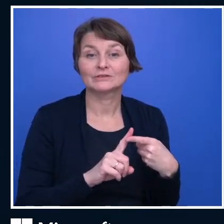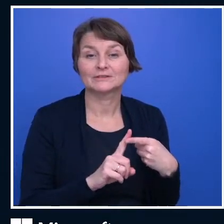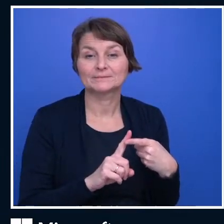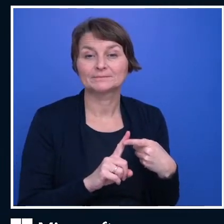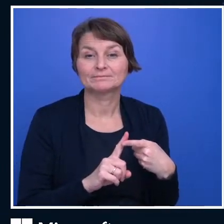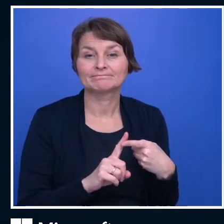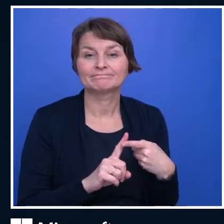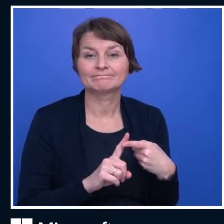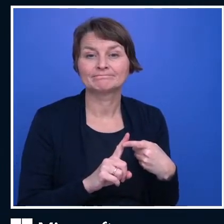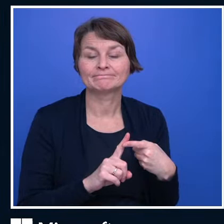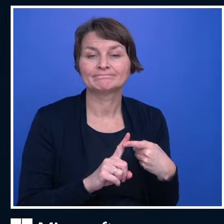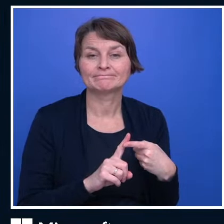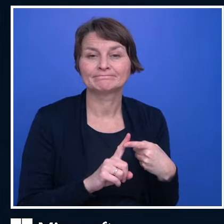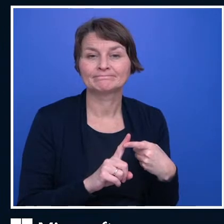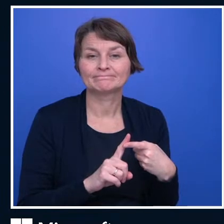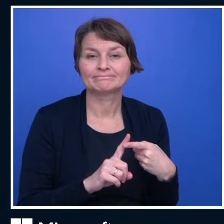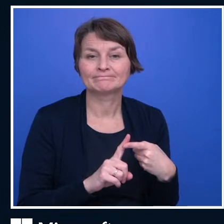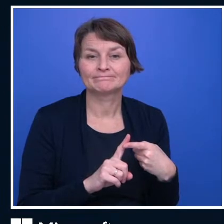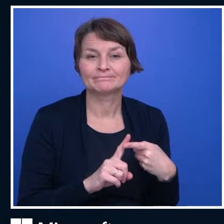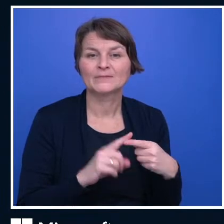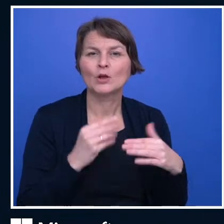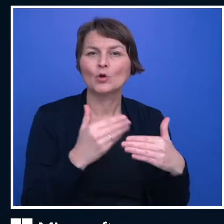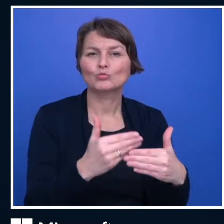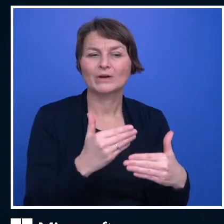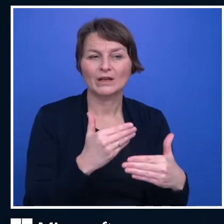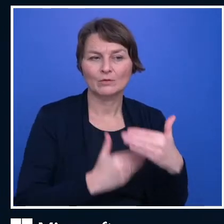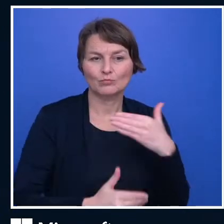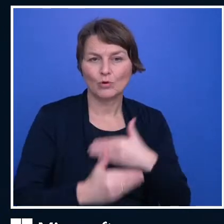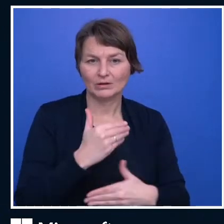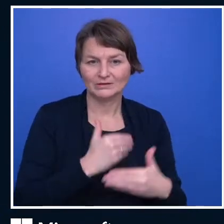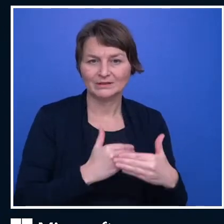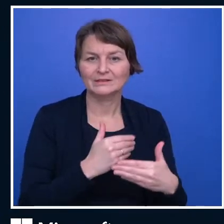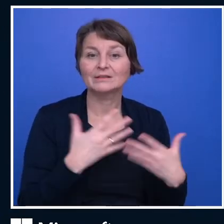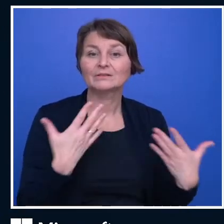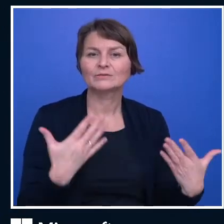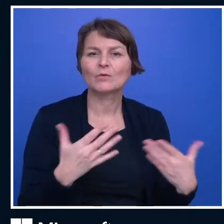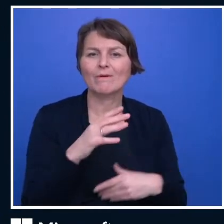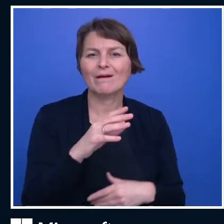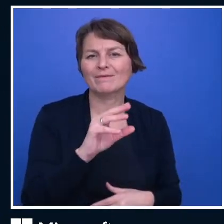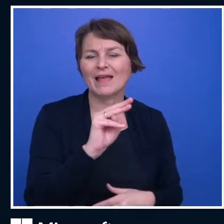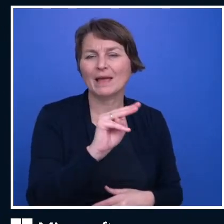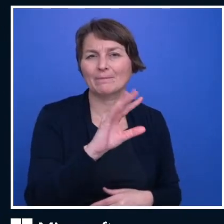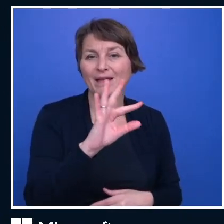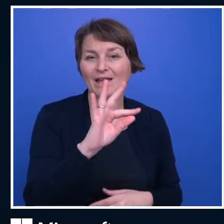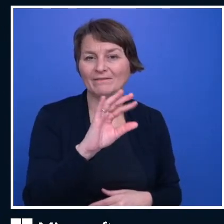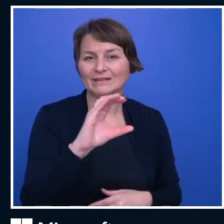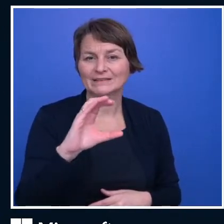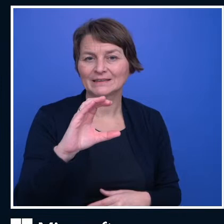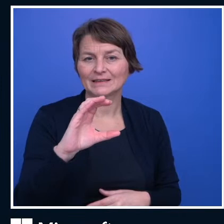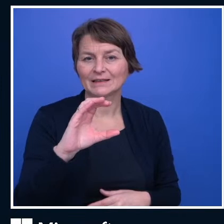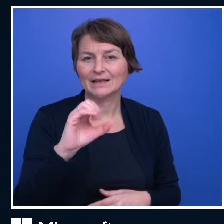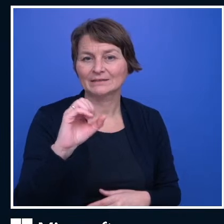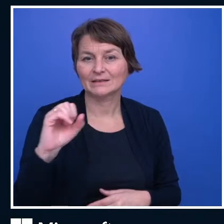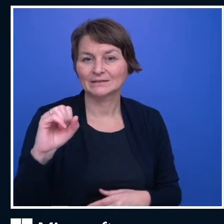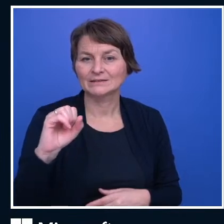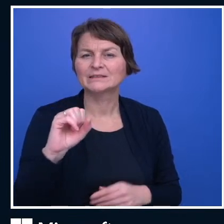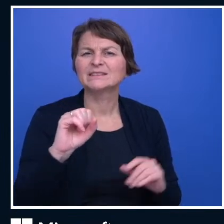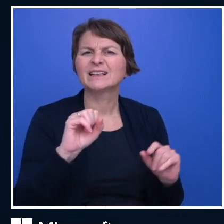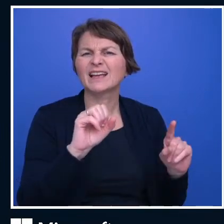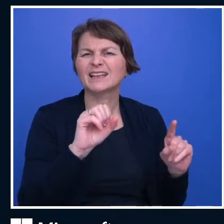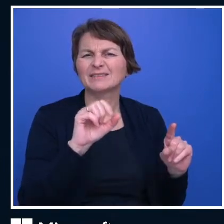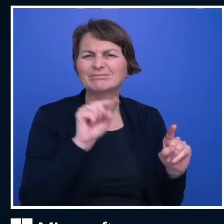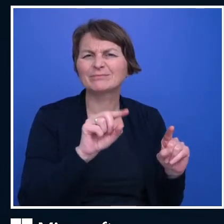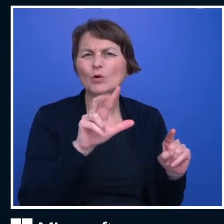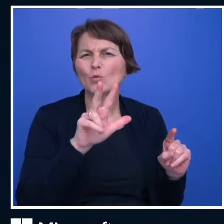extracting the MFCCs from raw audio files, which would be in .wav format. We'll have a